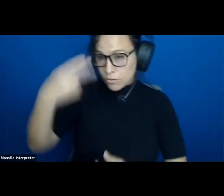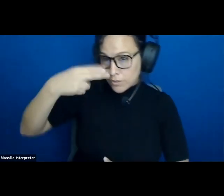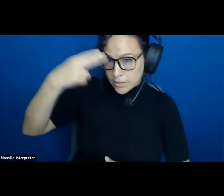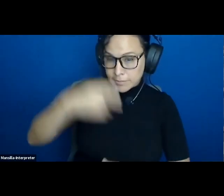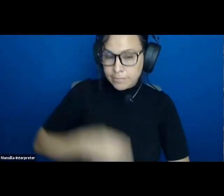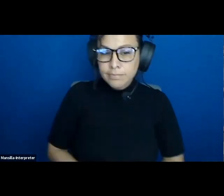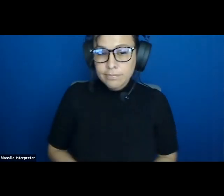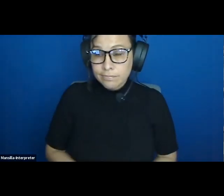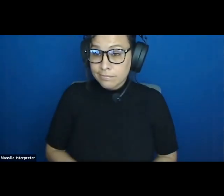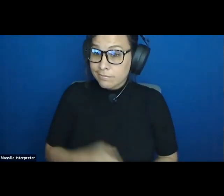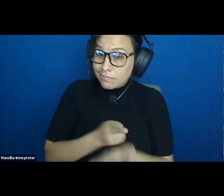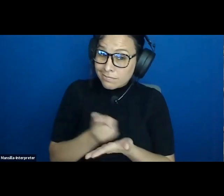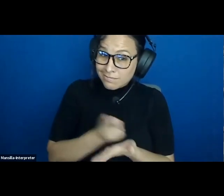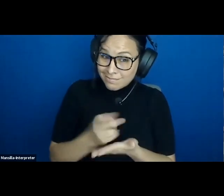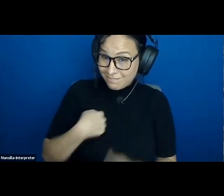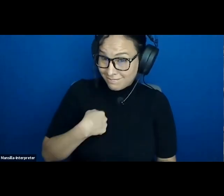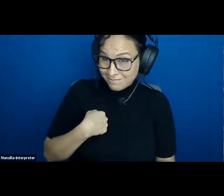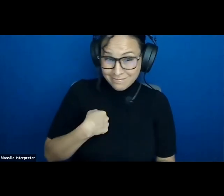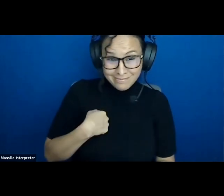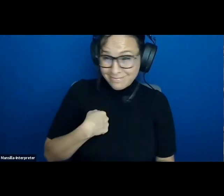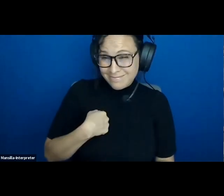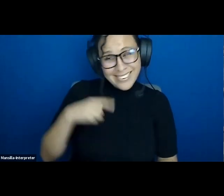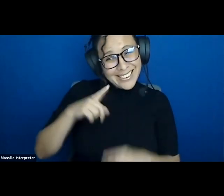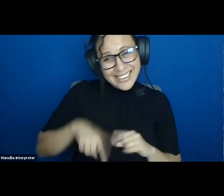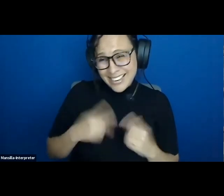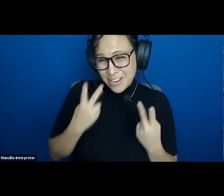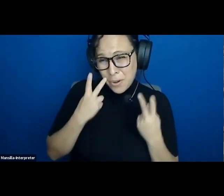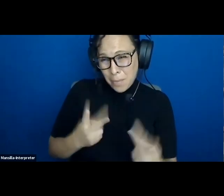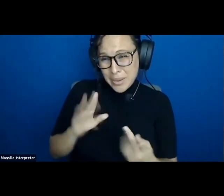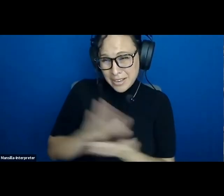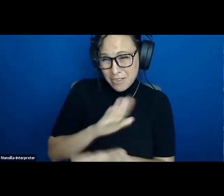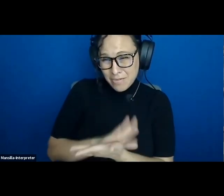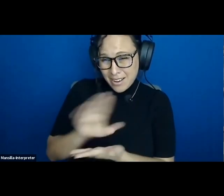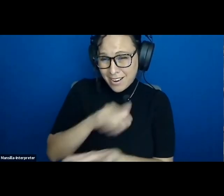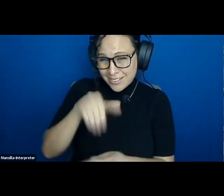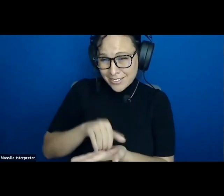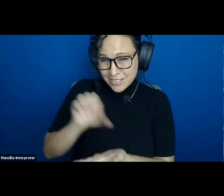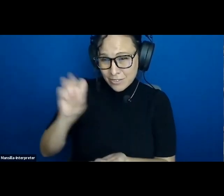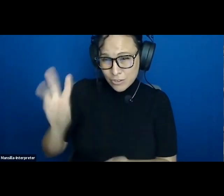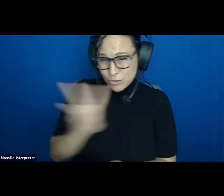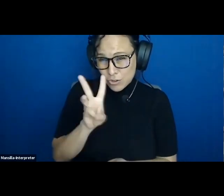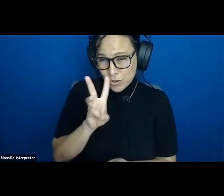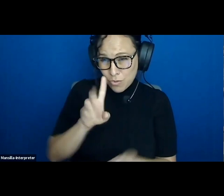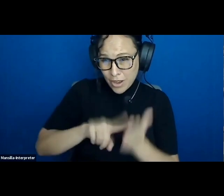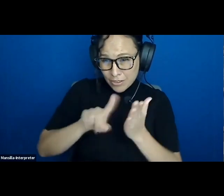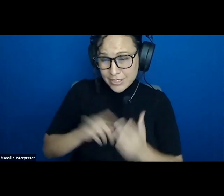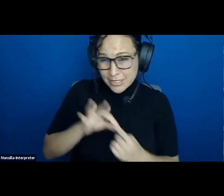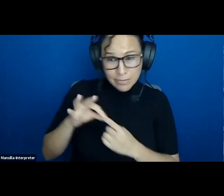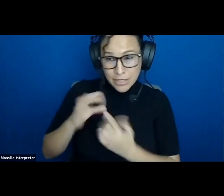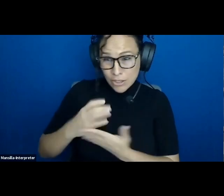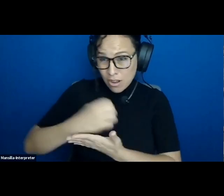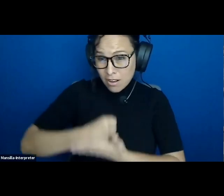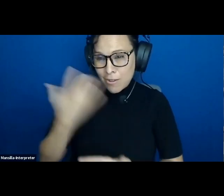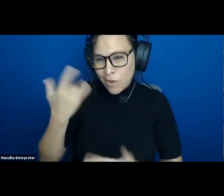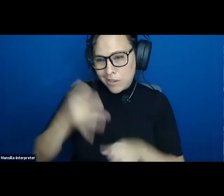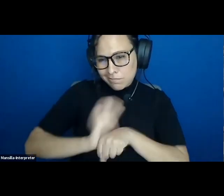have to be honest, I have not been able to visit Margaret's papers at the Center for Southwest Research and Special Collections due to the